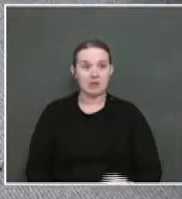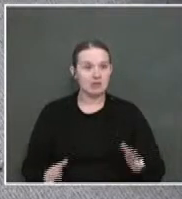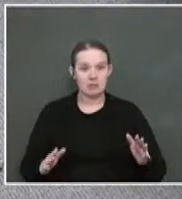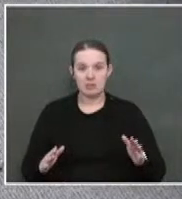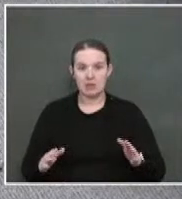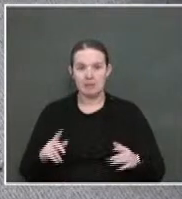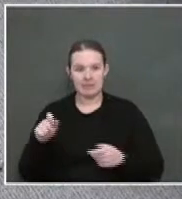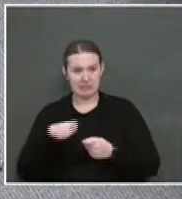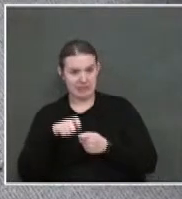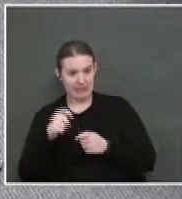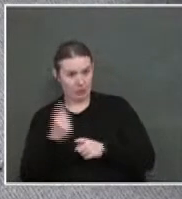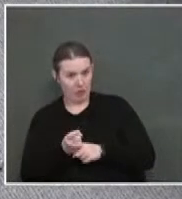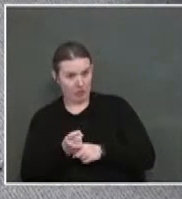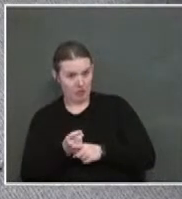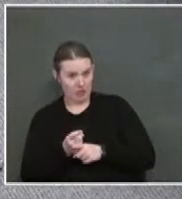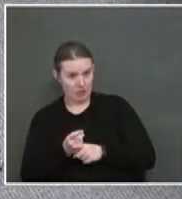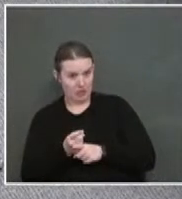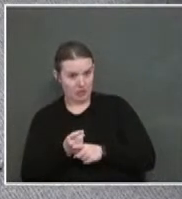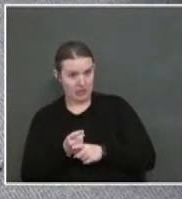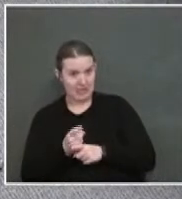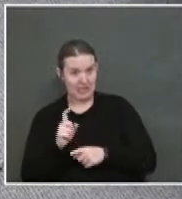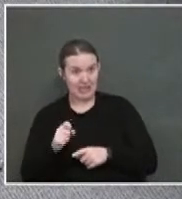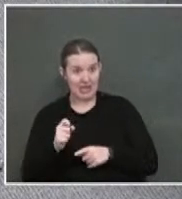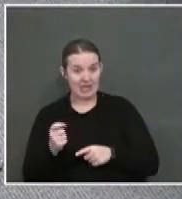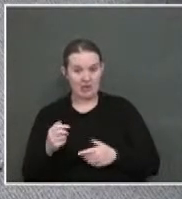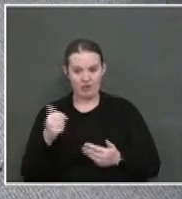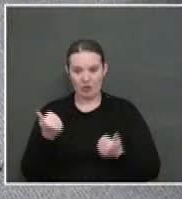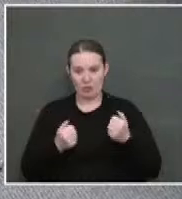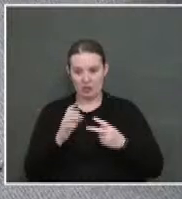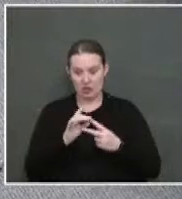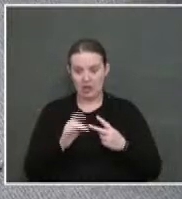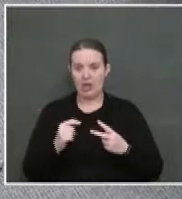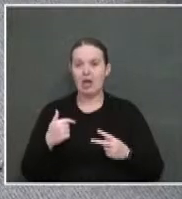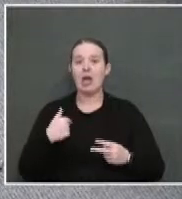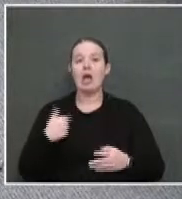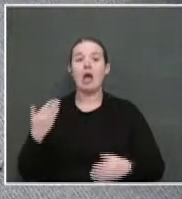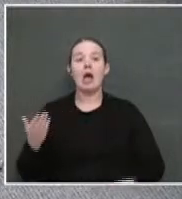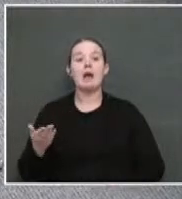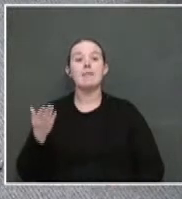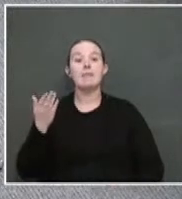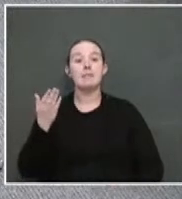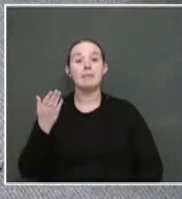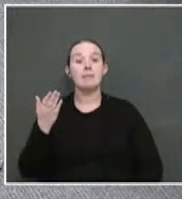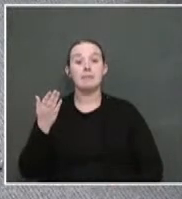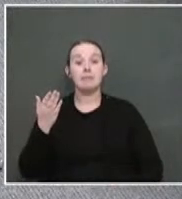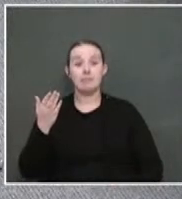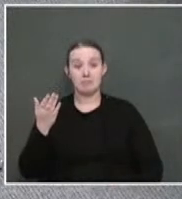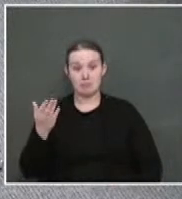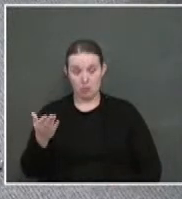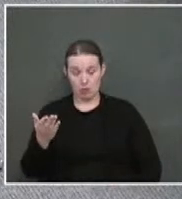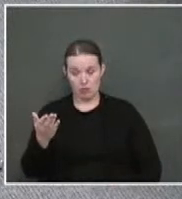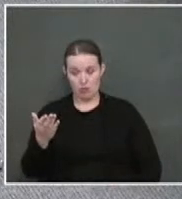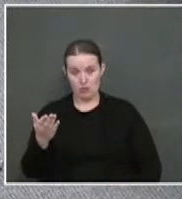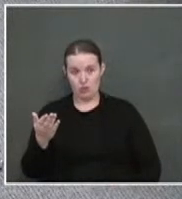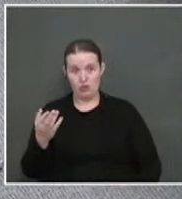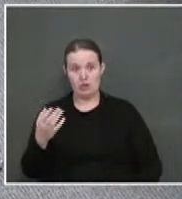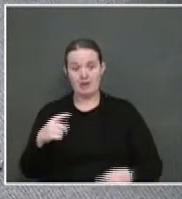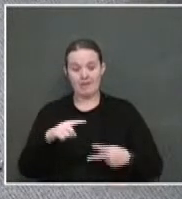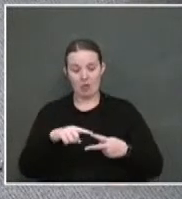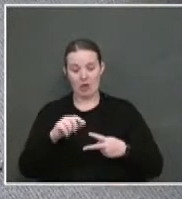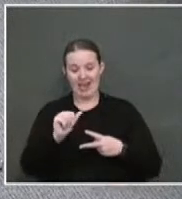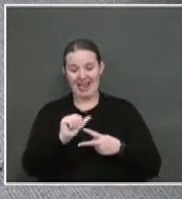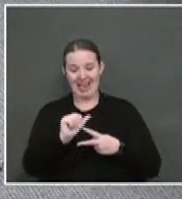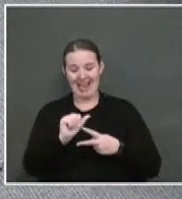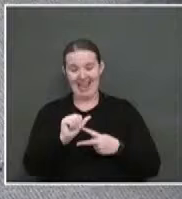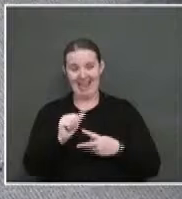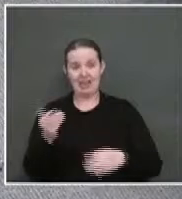It would be specific, right? Yeah, I need a motion on which option. I would move to use option A